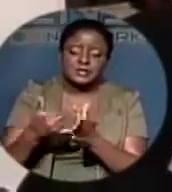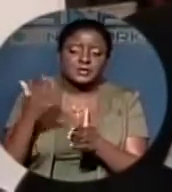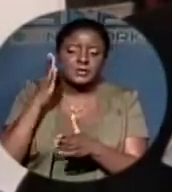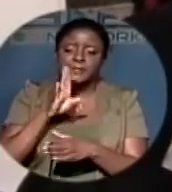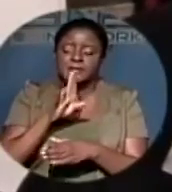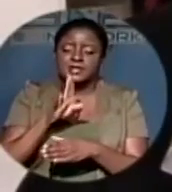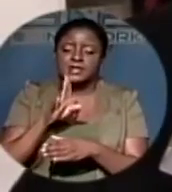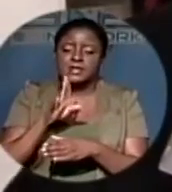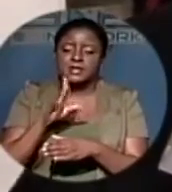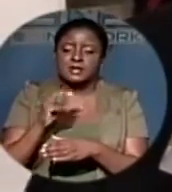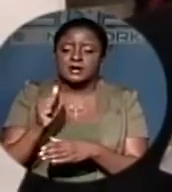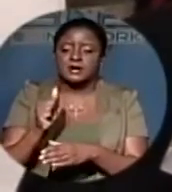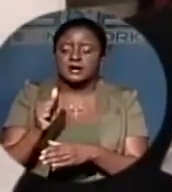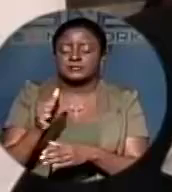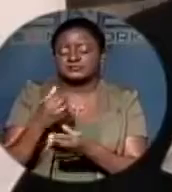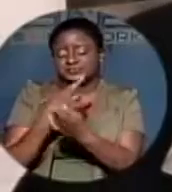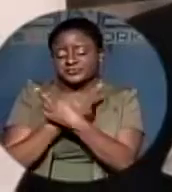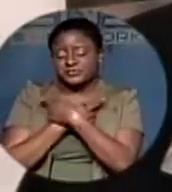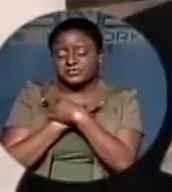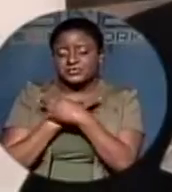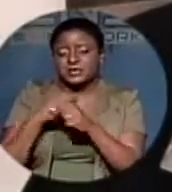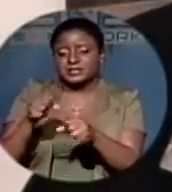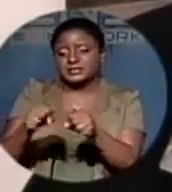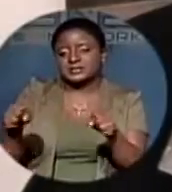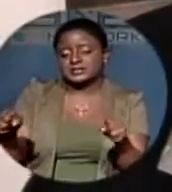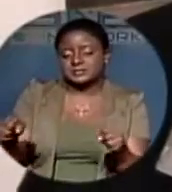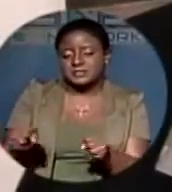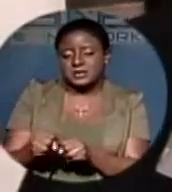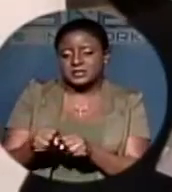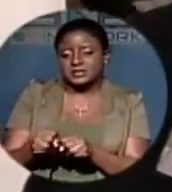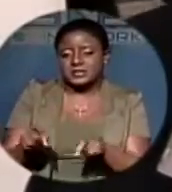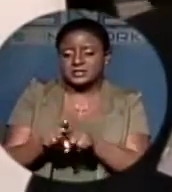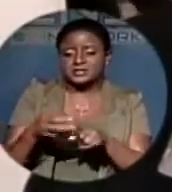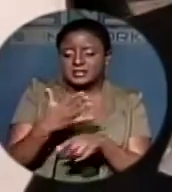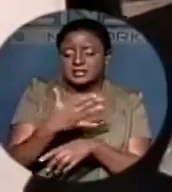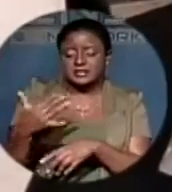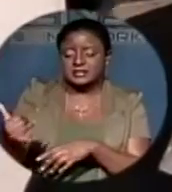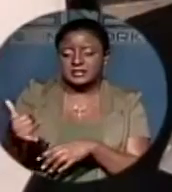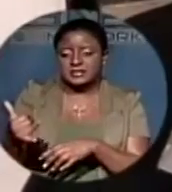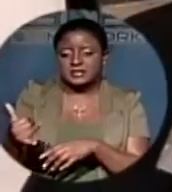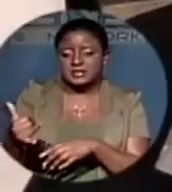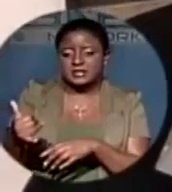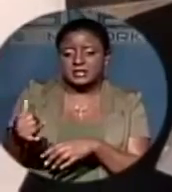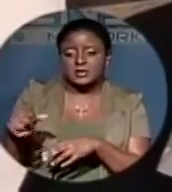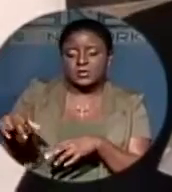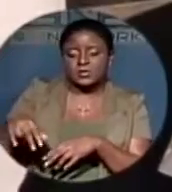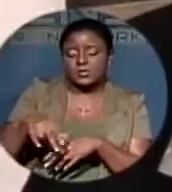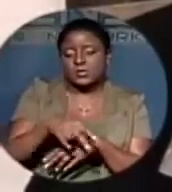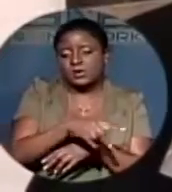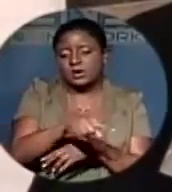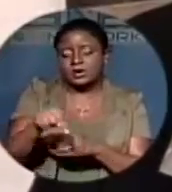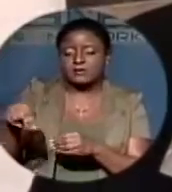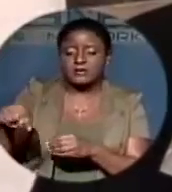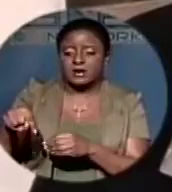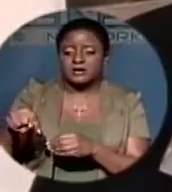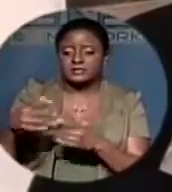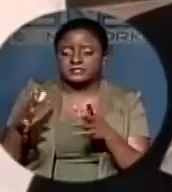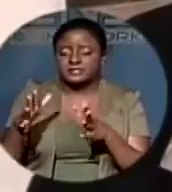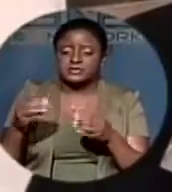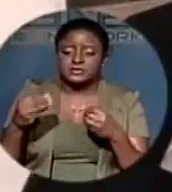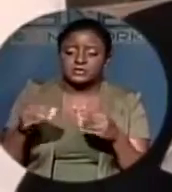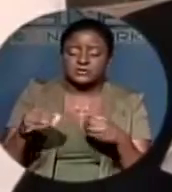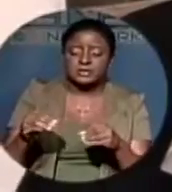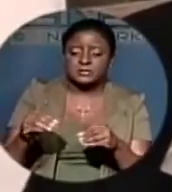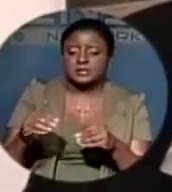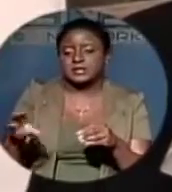spot as they congregate and then go and complete shopping and so forth and the tours. And so it's just an added amenity really